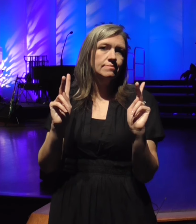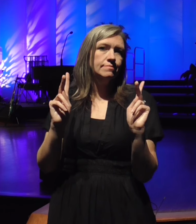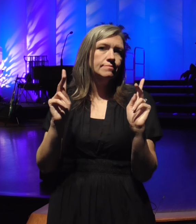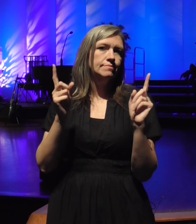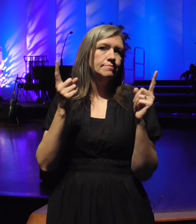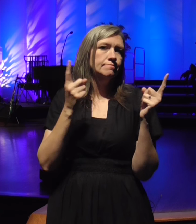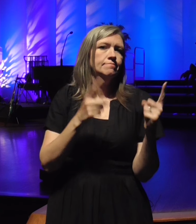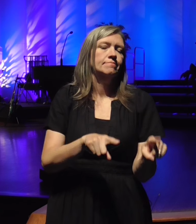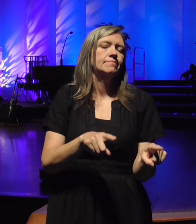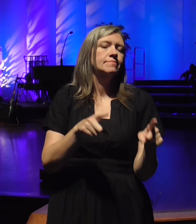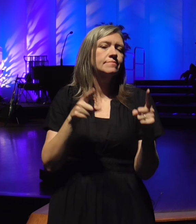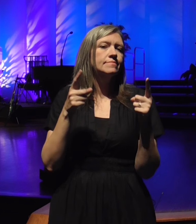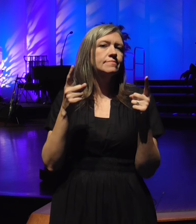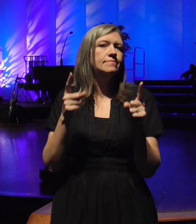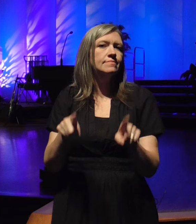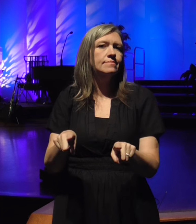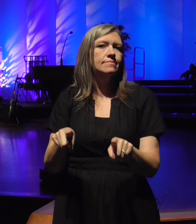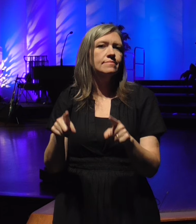let